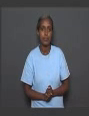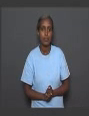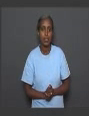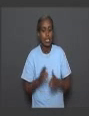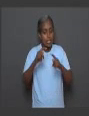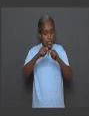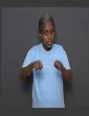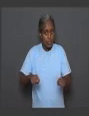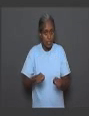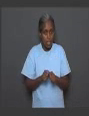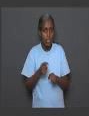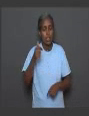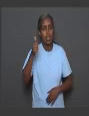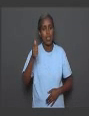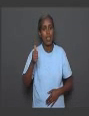The triangle